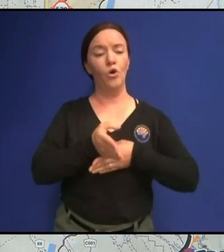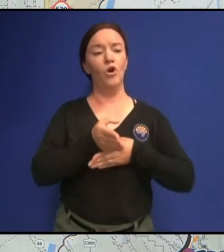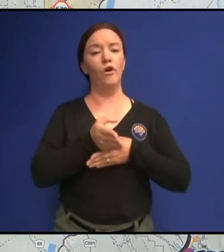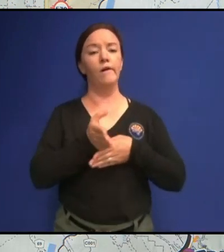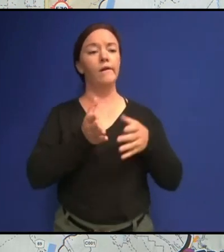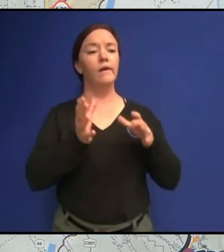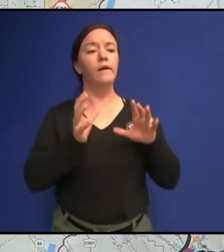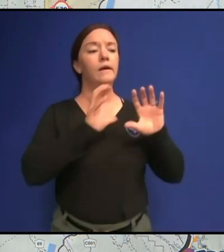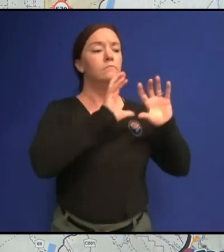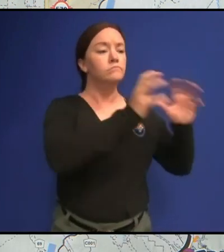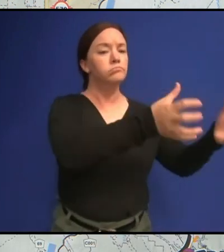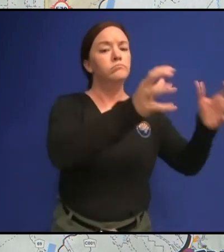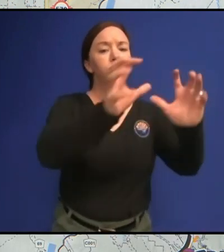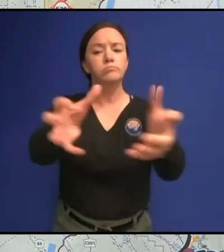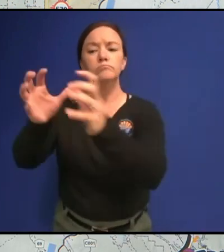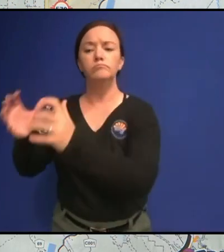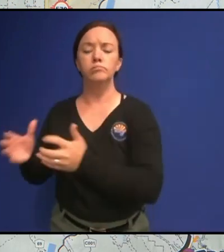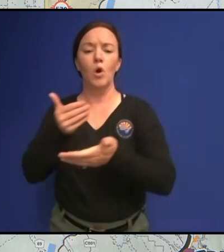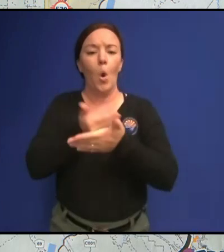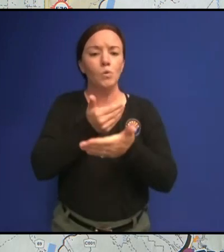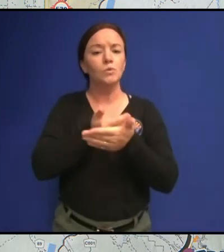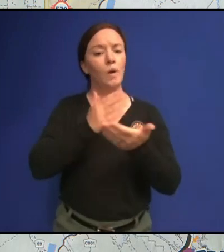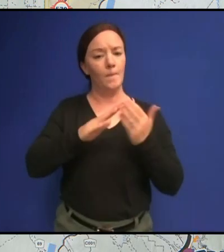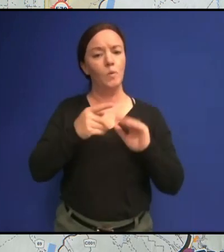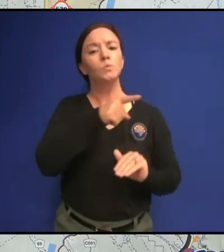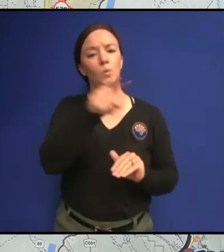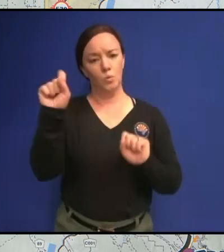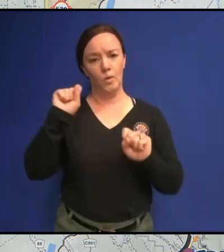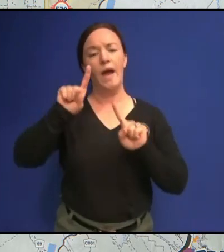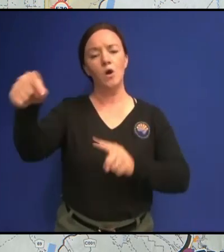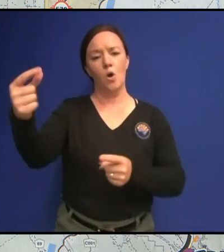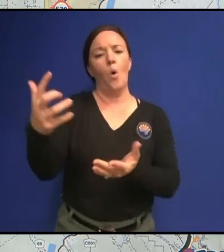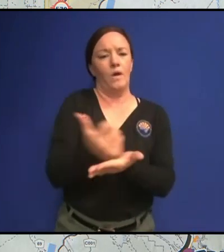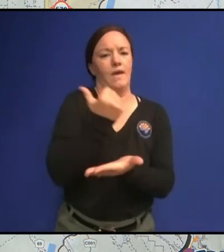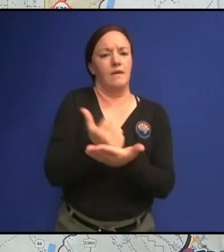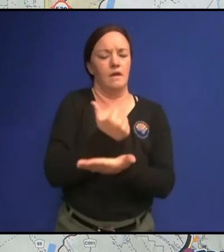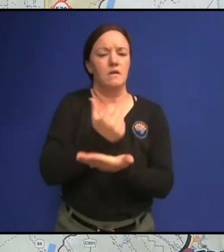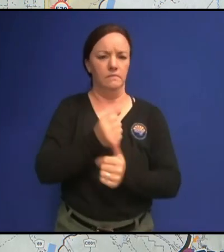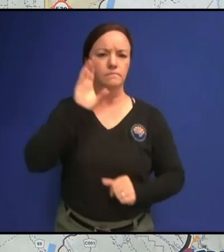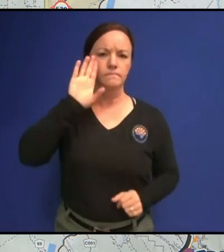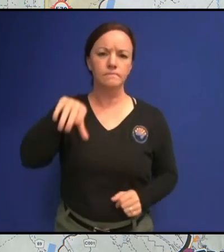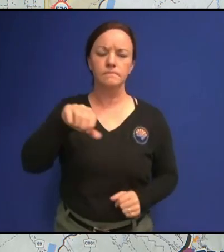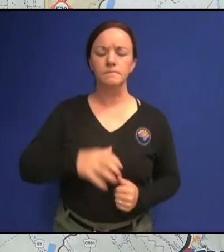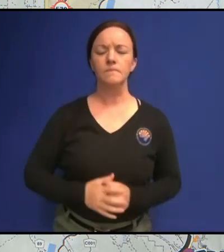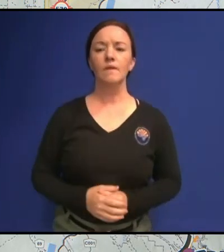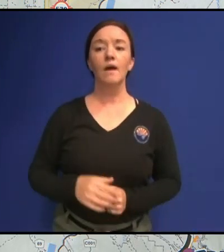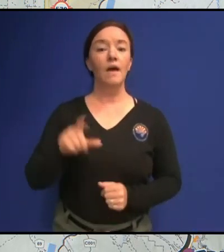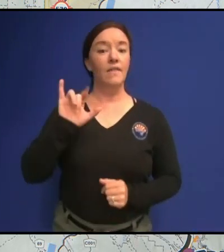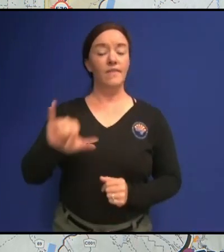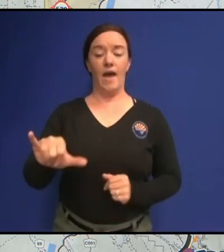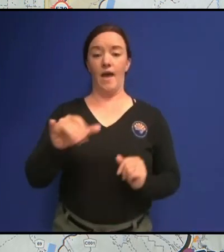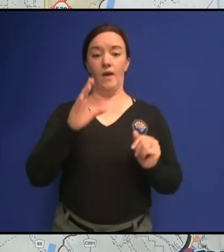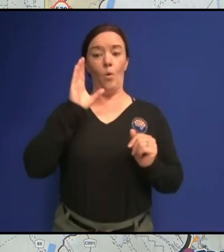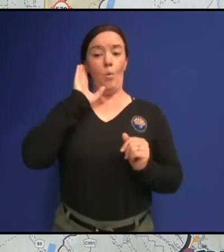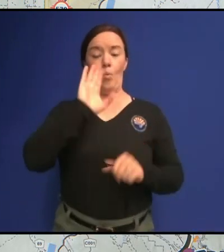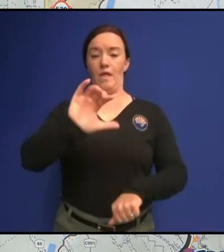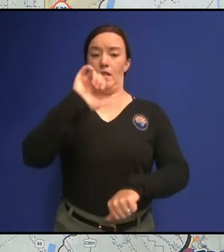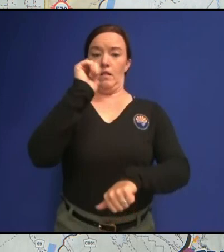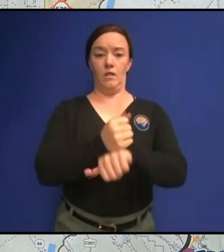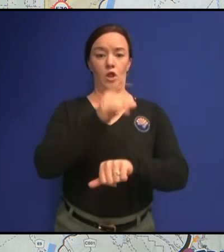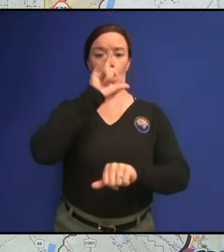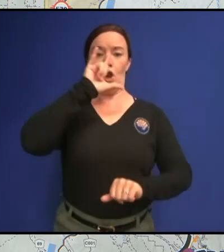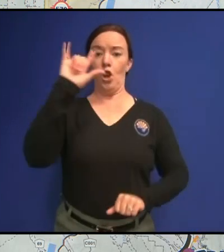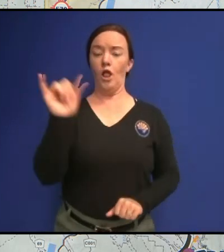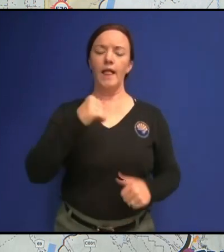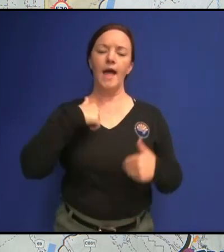communities where people will have access to it. Well, I can't tell you exactly what that looks like right now, but in the next